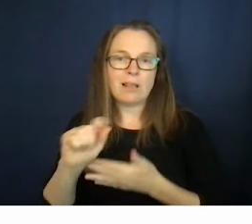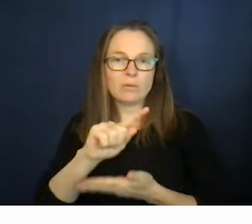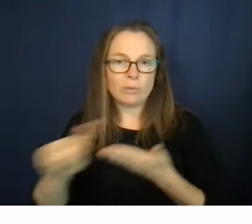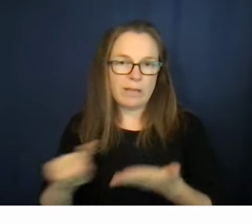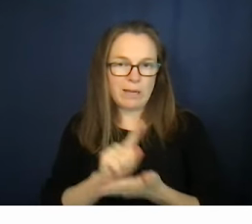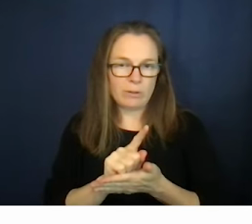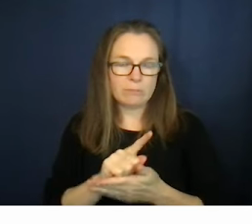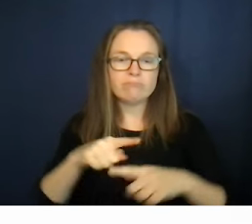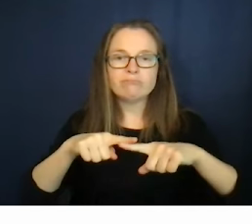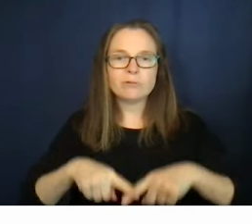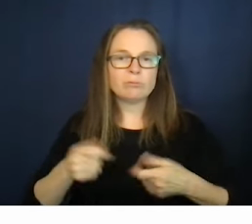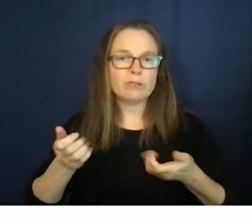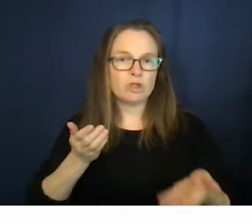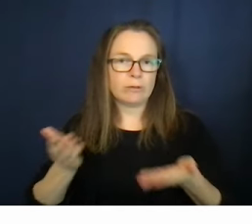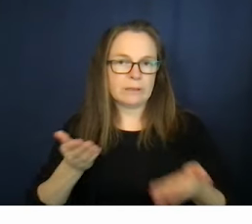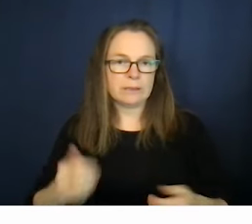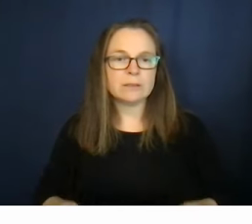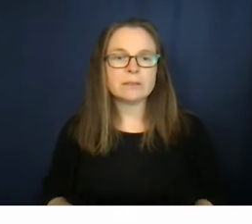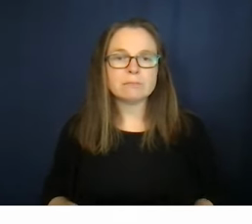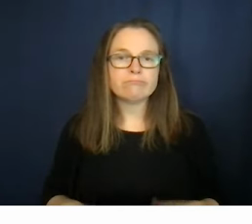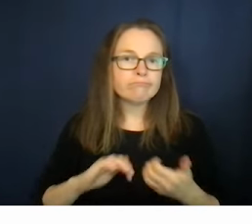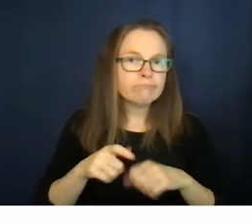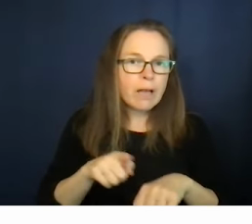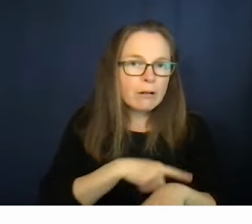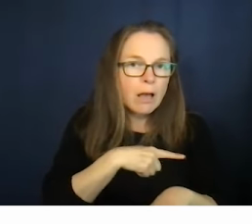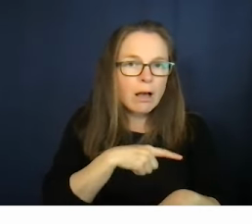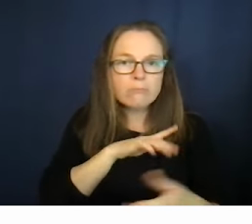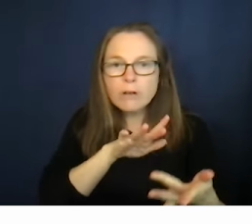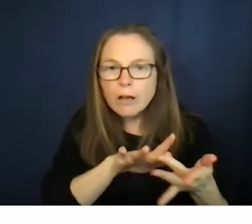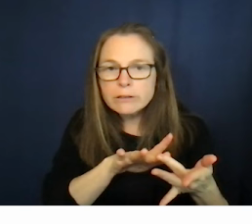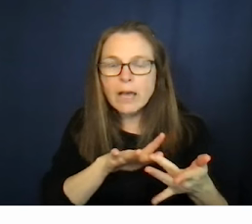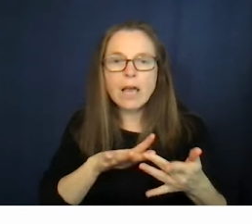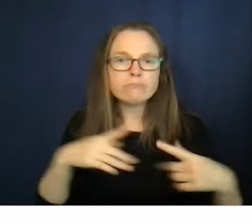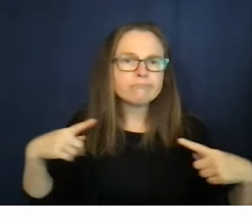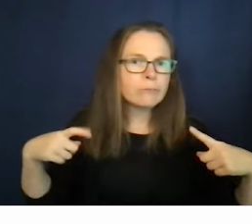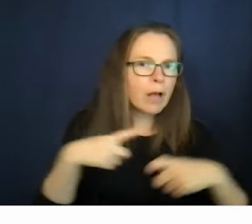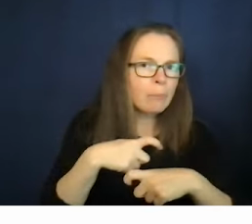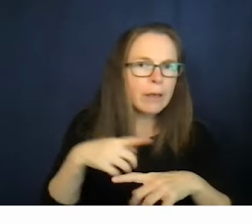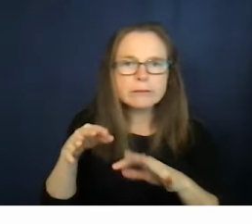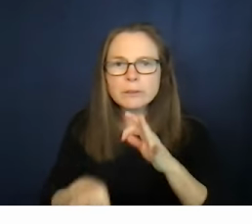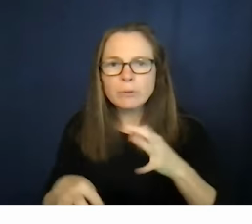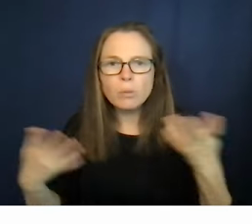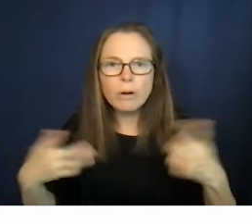depending on the service delivery, the duration of the contact, the complexity of the call.